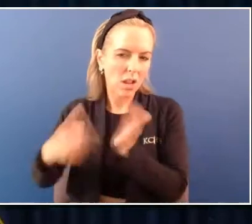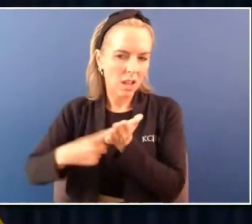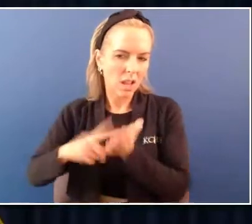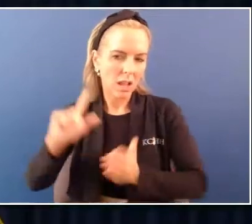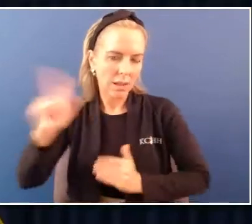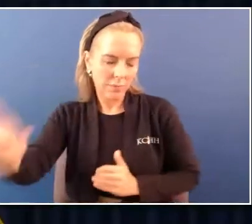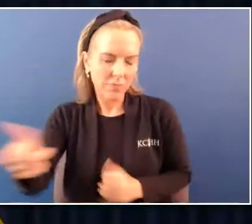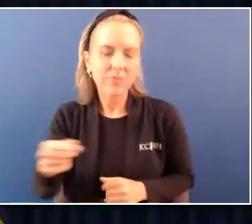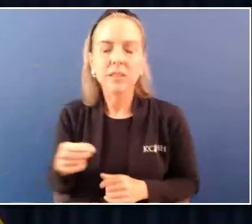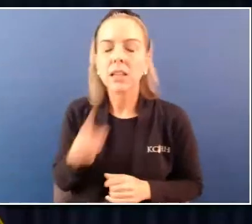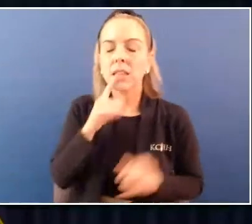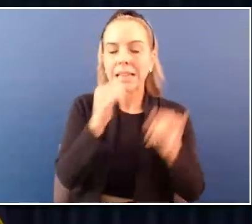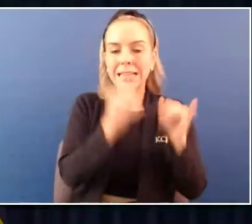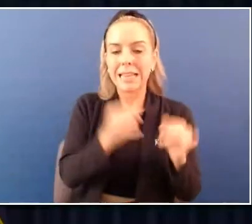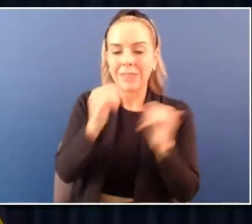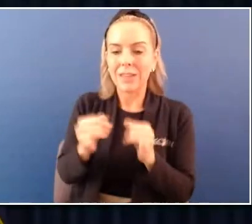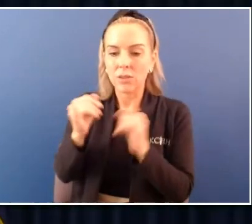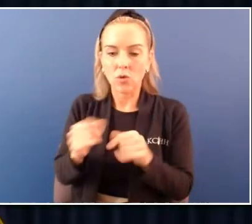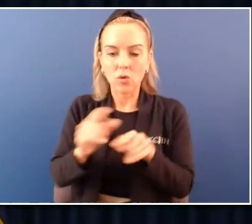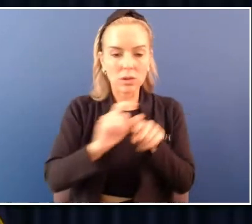disbursements to date.